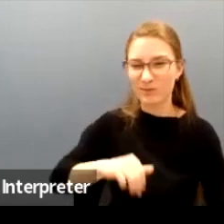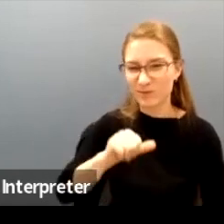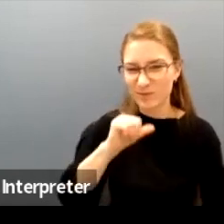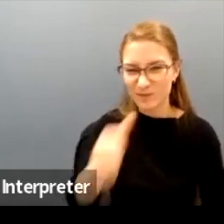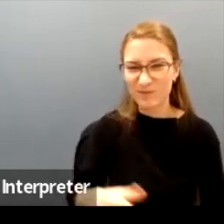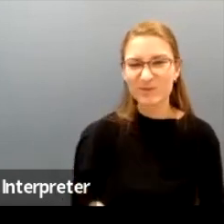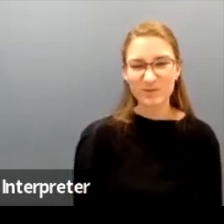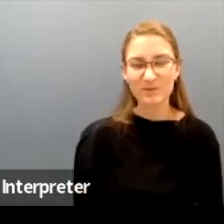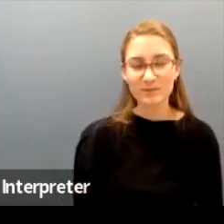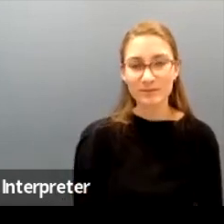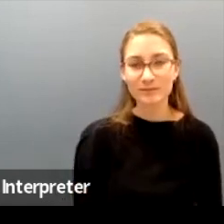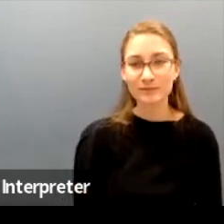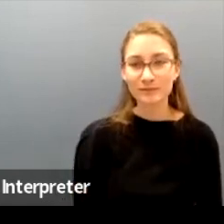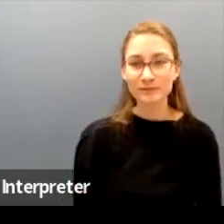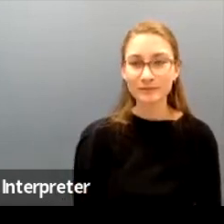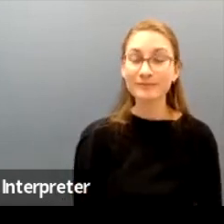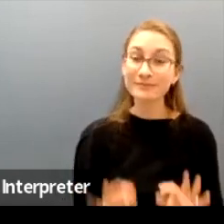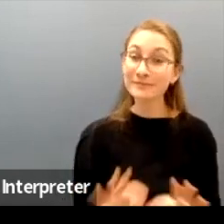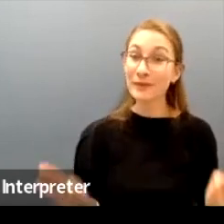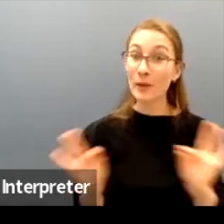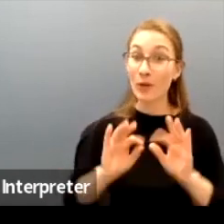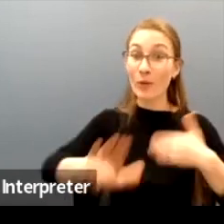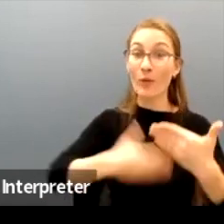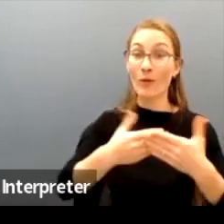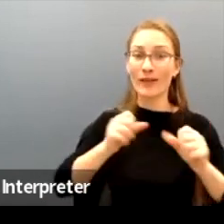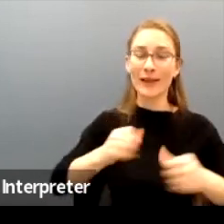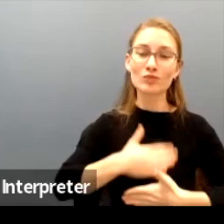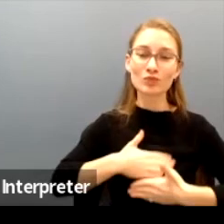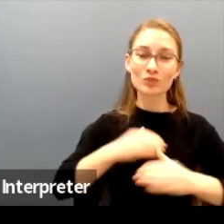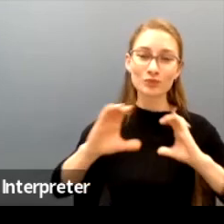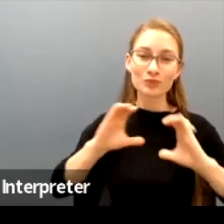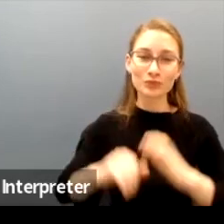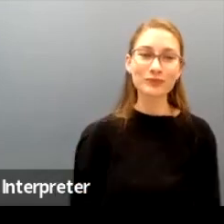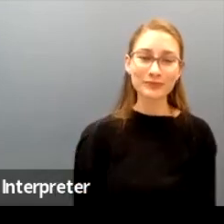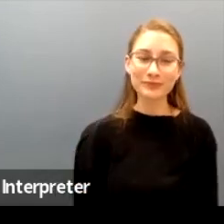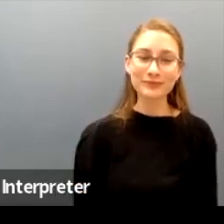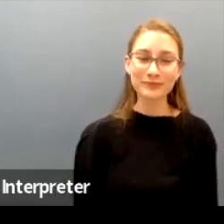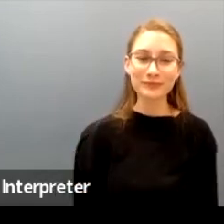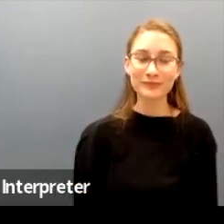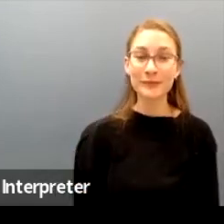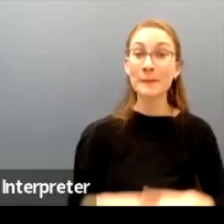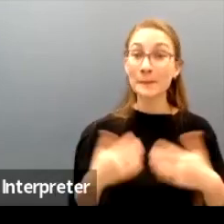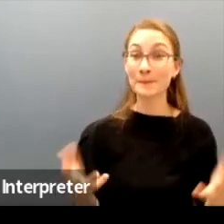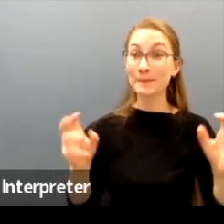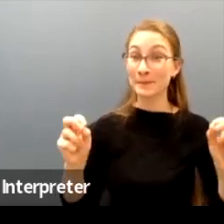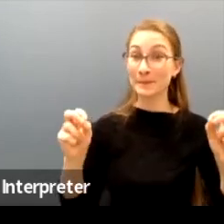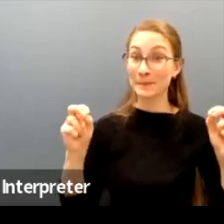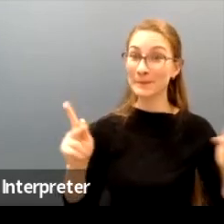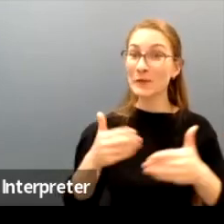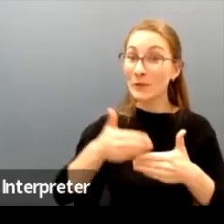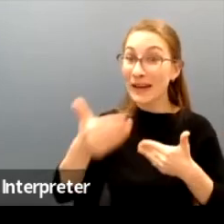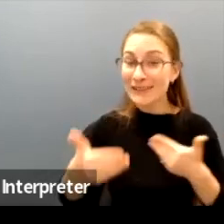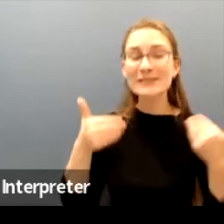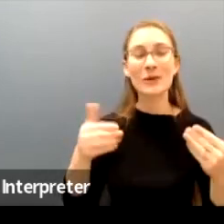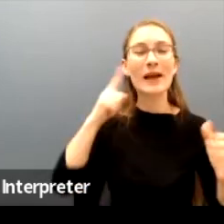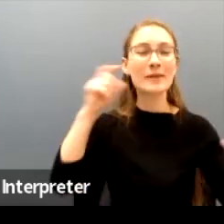them rather, but a enjoyable moment for them, a way for them to communicate. All right, so let's brainstorm. You